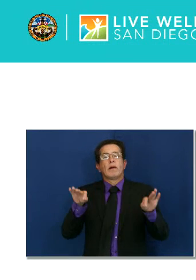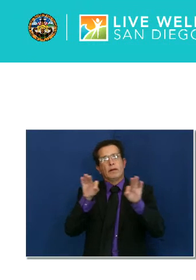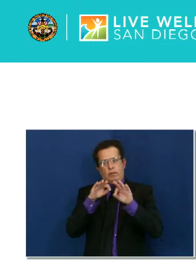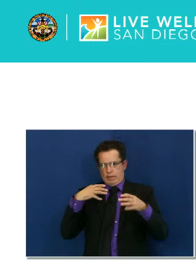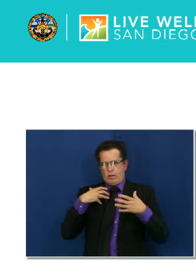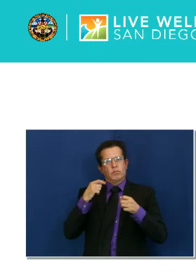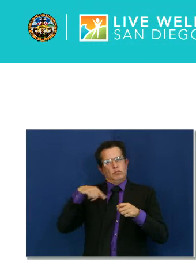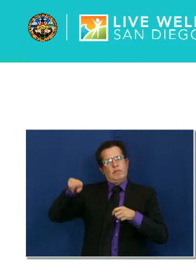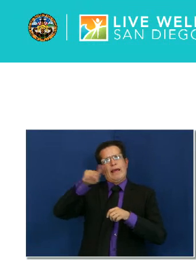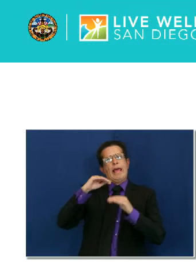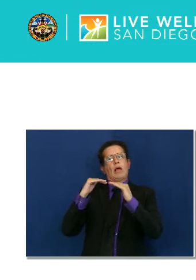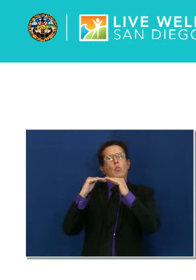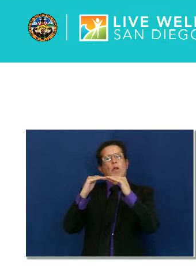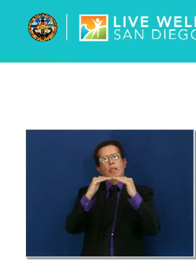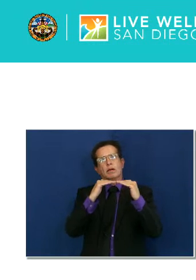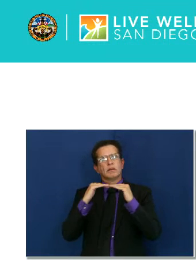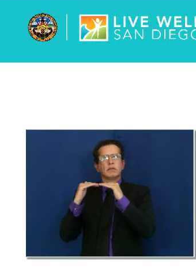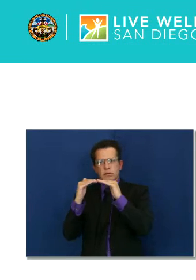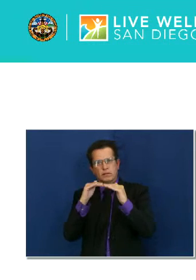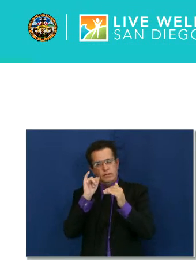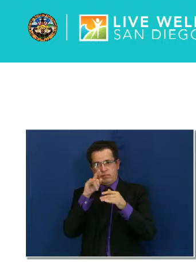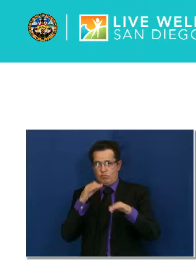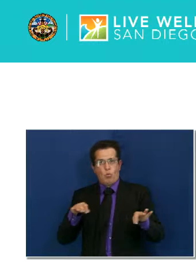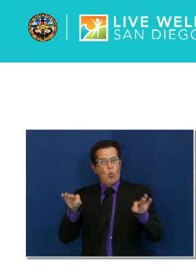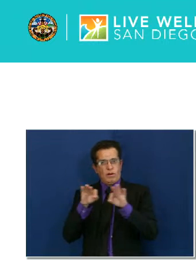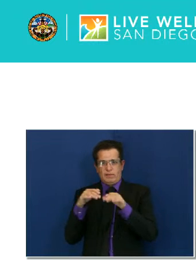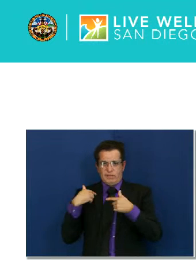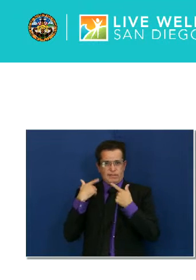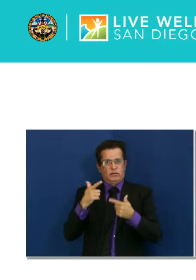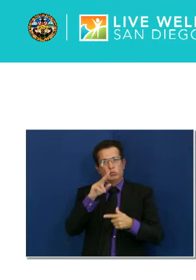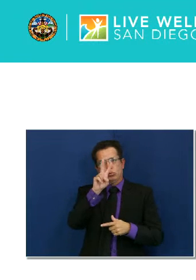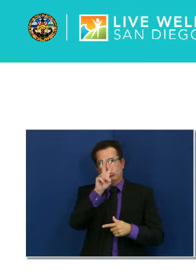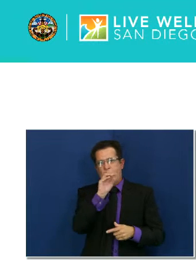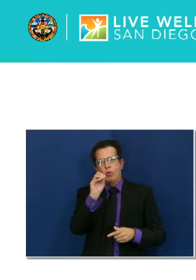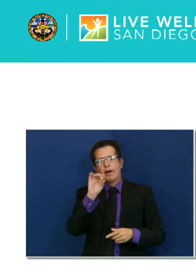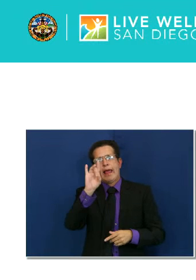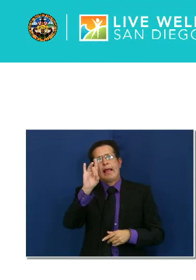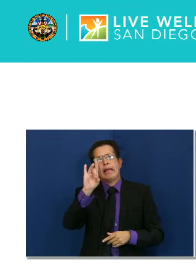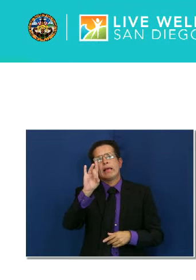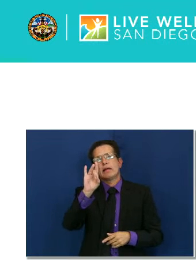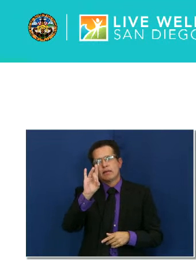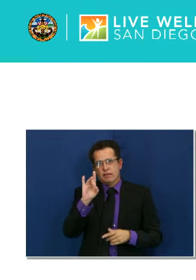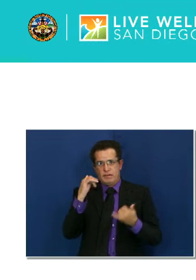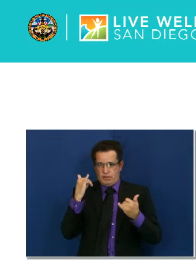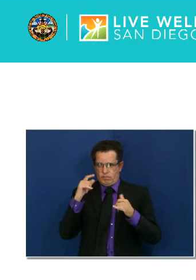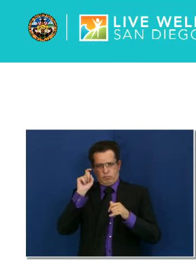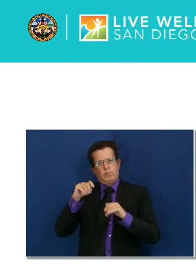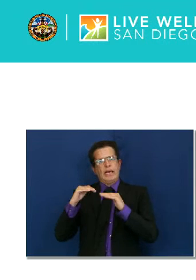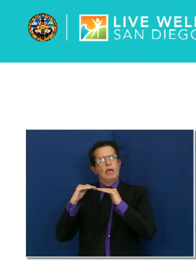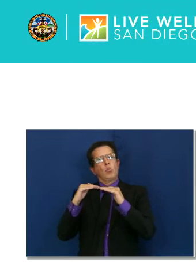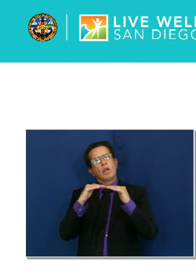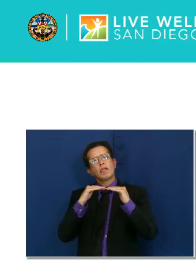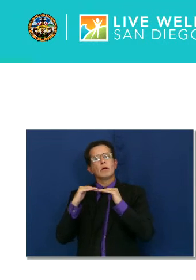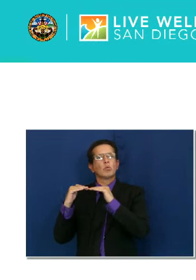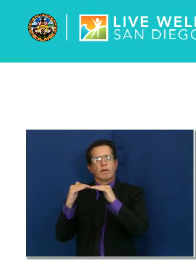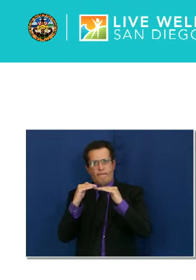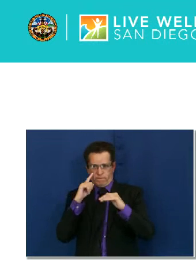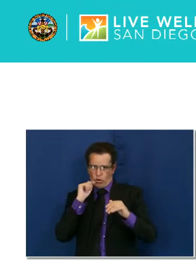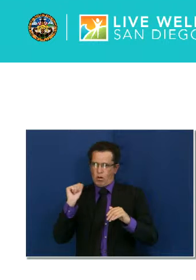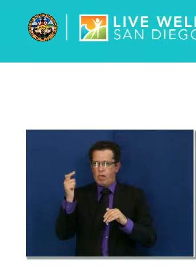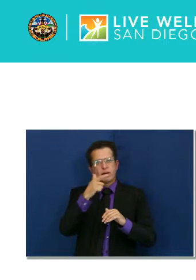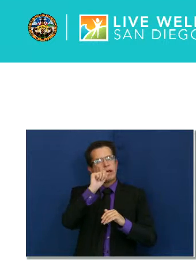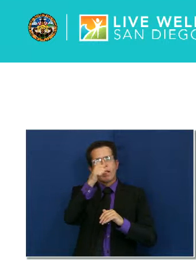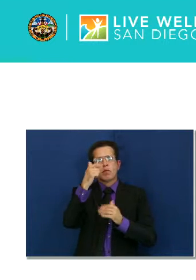health equity has been a priority since 2008. And just as we lead with equity in all of our